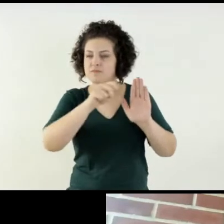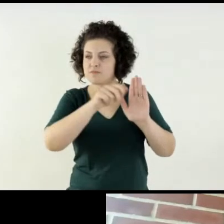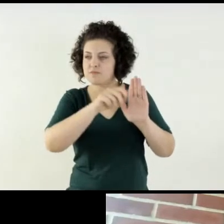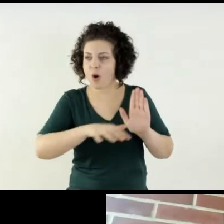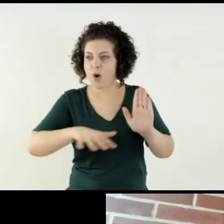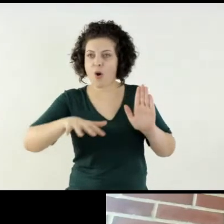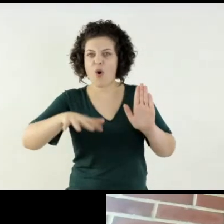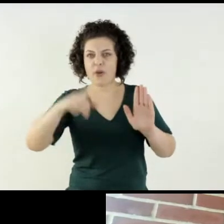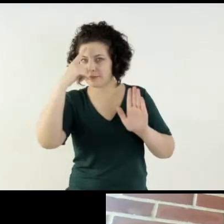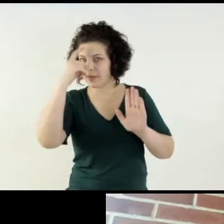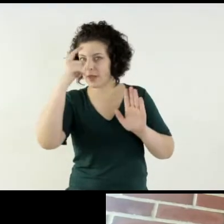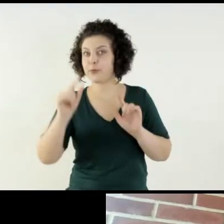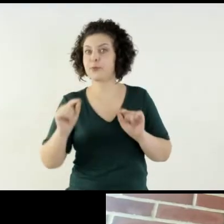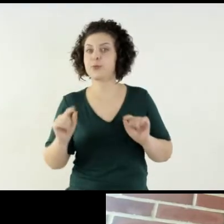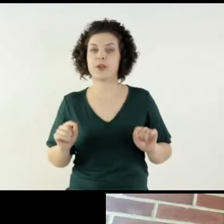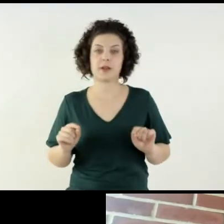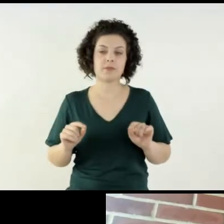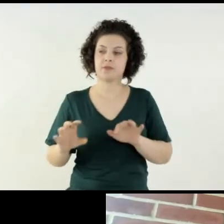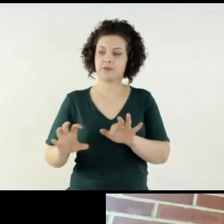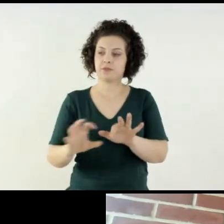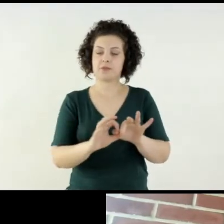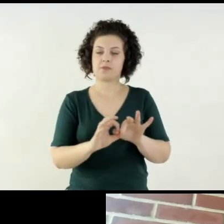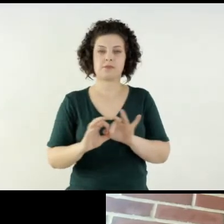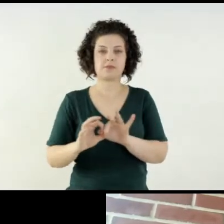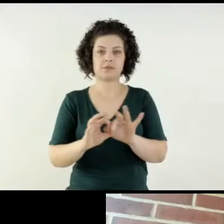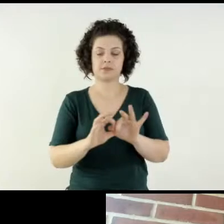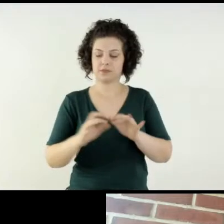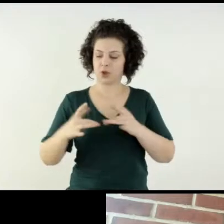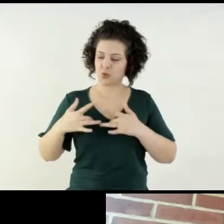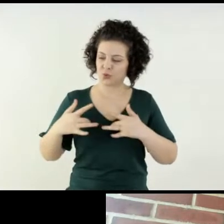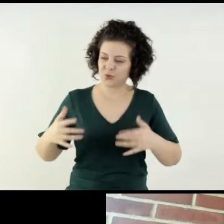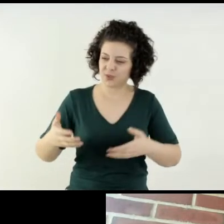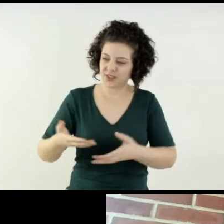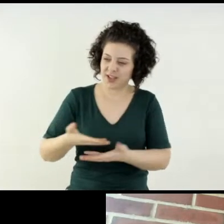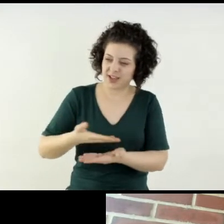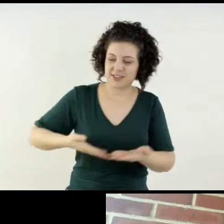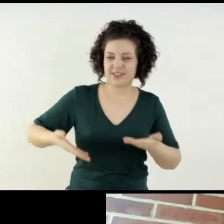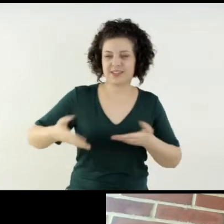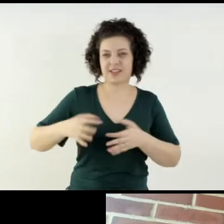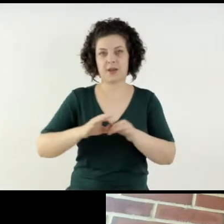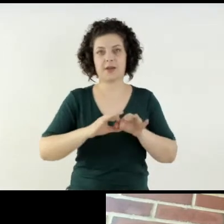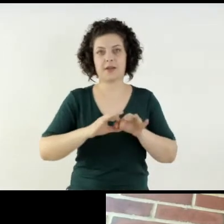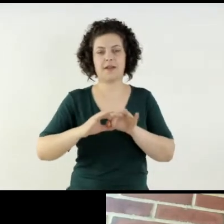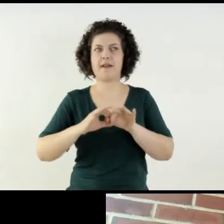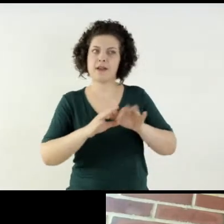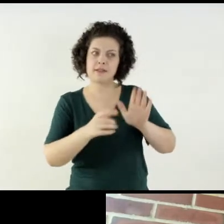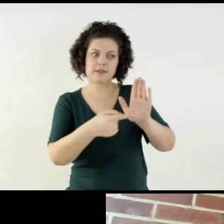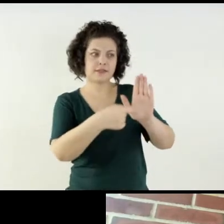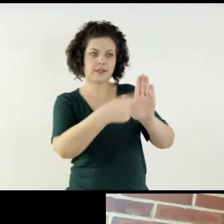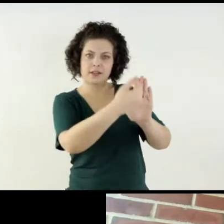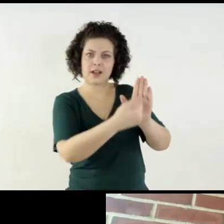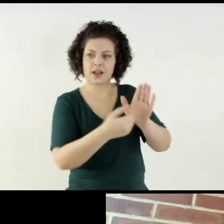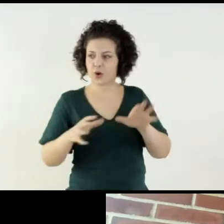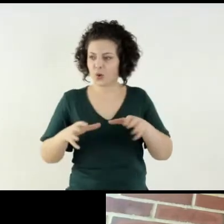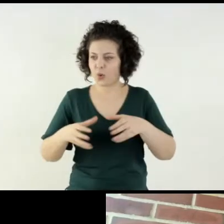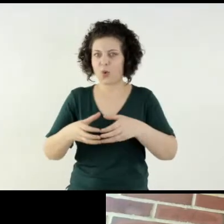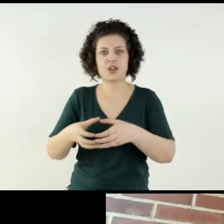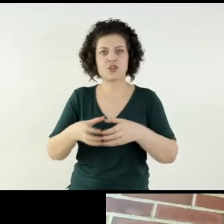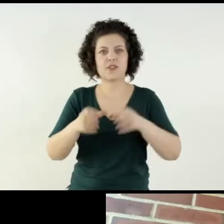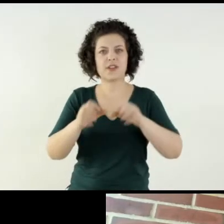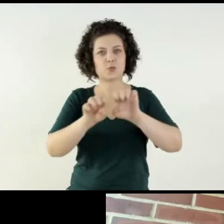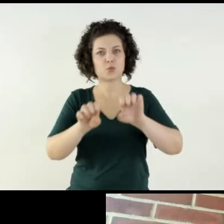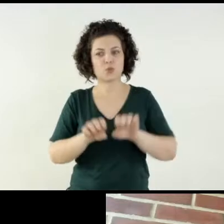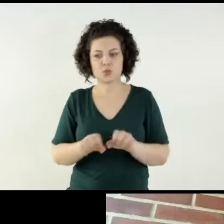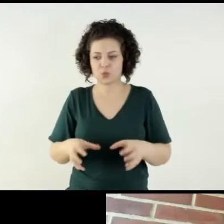solidarity, reflecting on this collective structure of that group. You have also mentioned